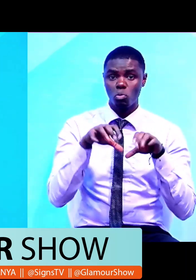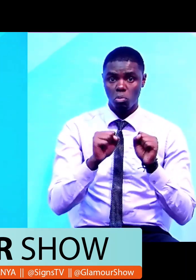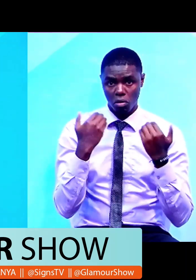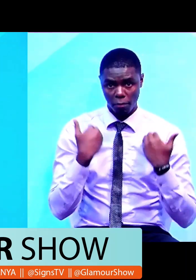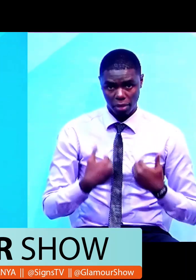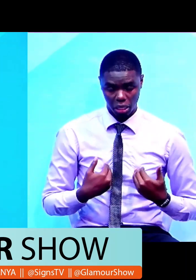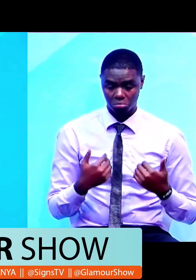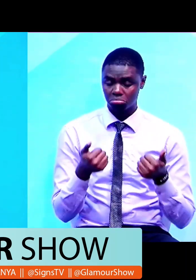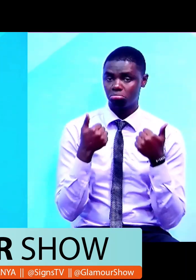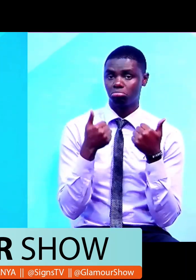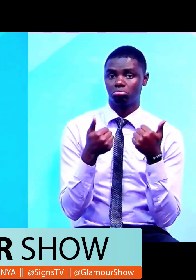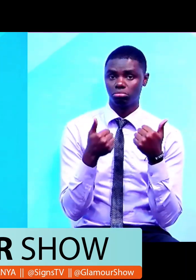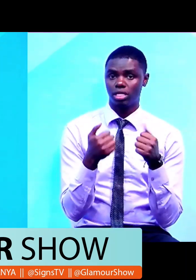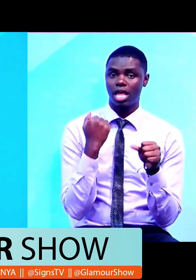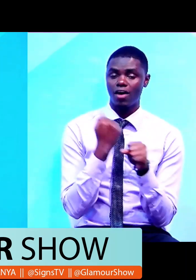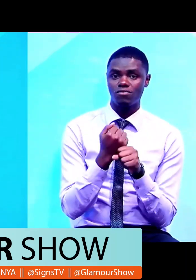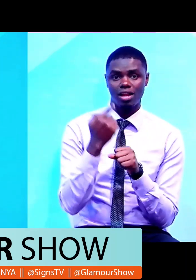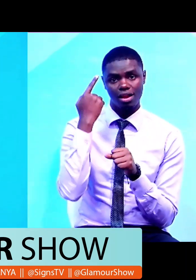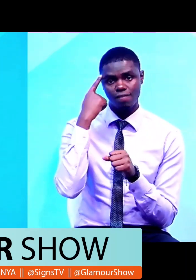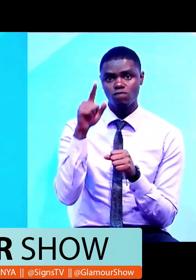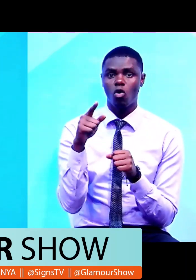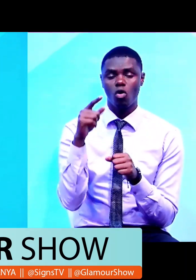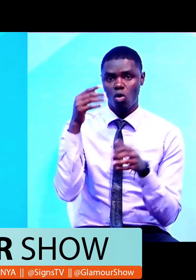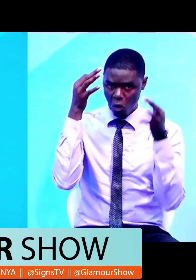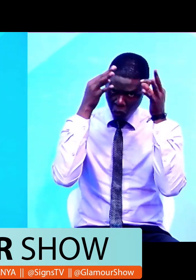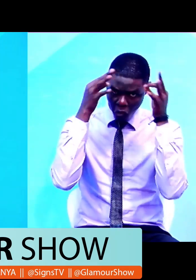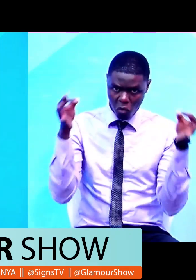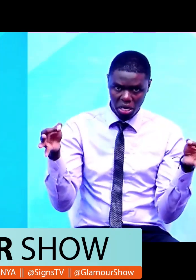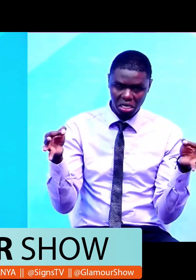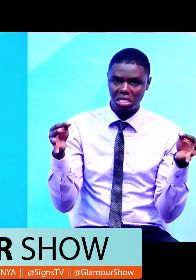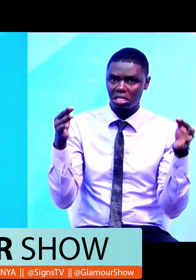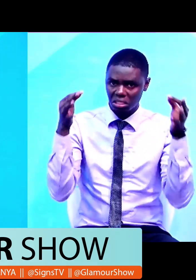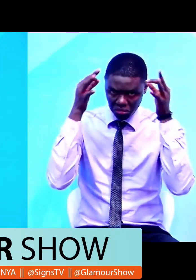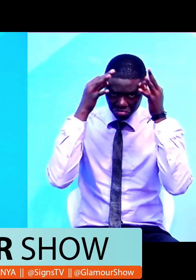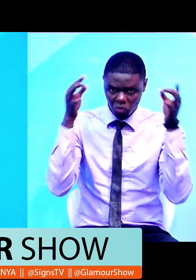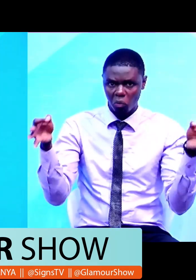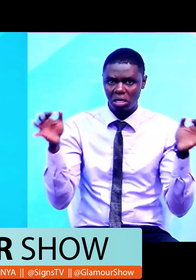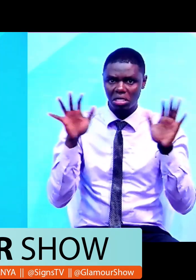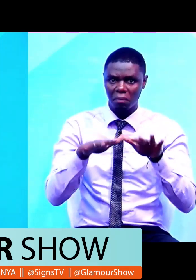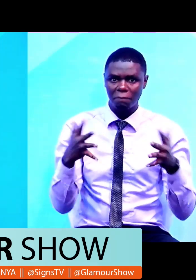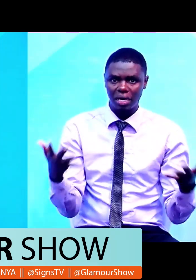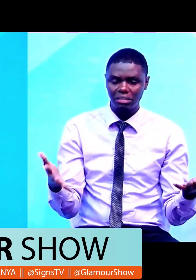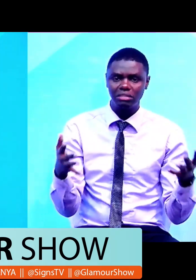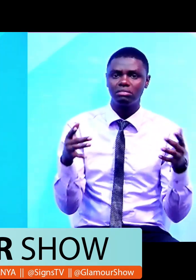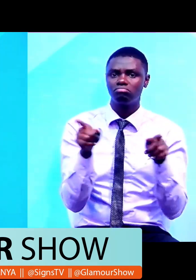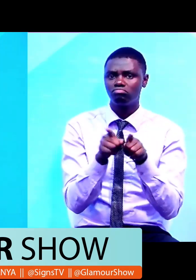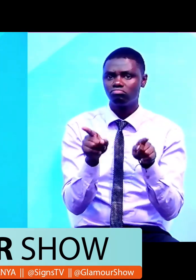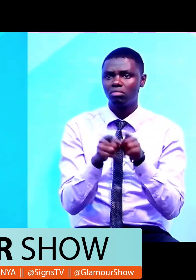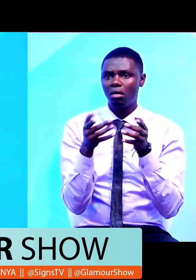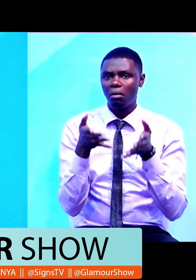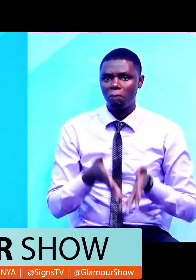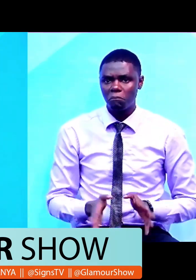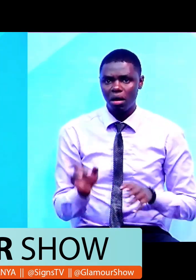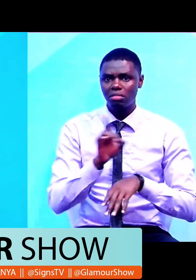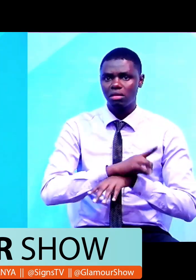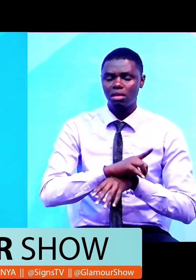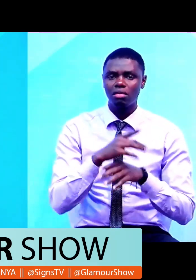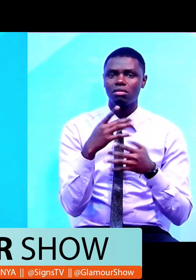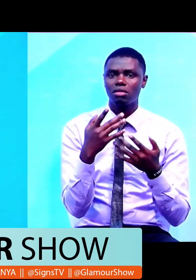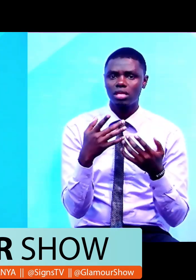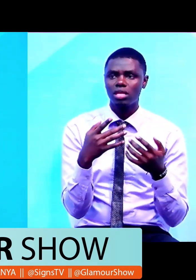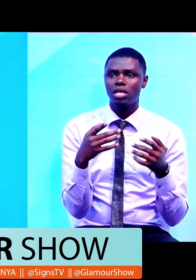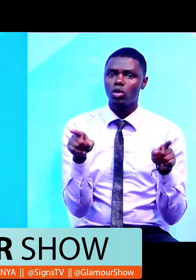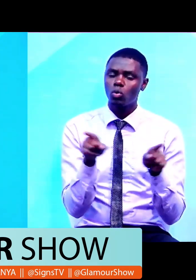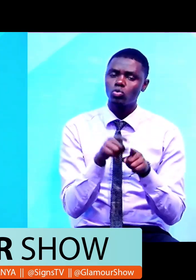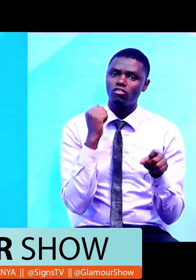And I've done for brides, I've done for their bridal parties, I've done for birthdays. I have even